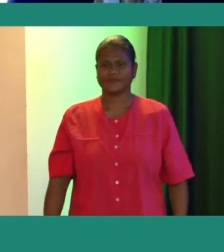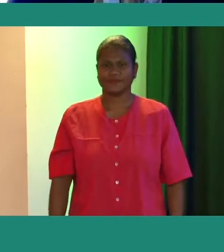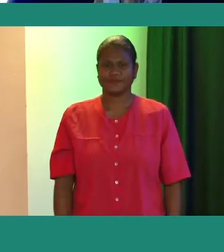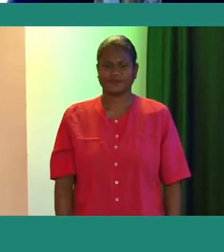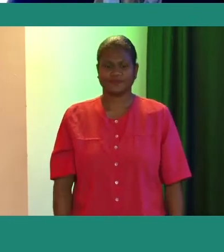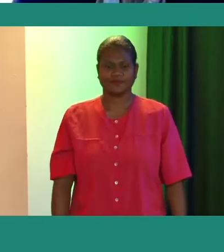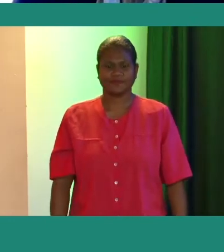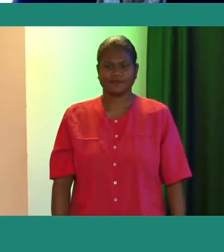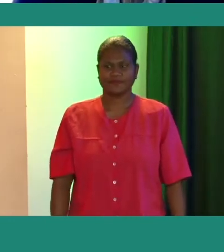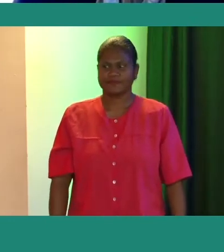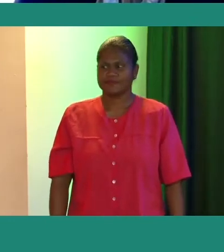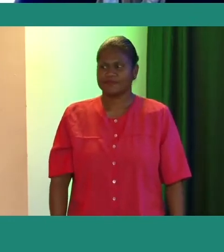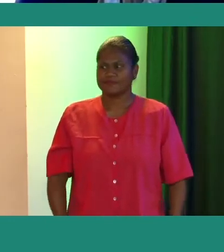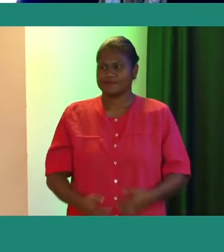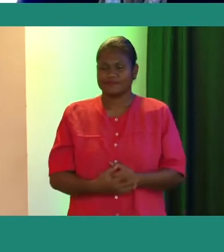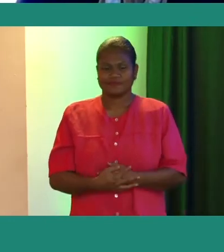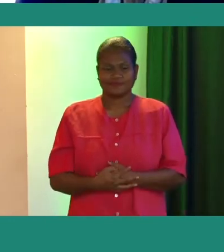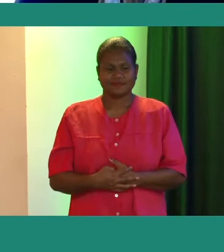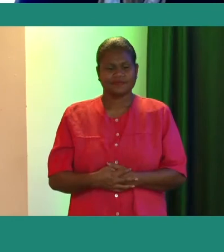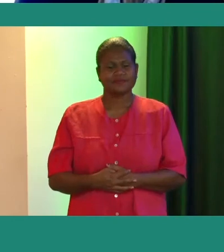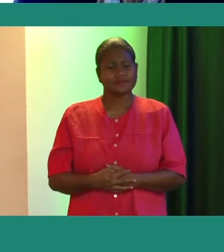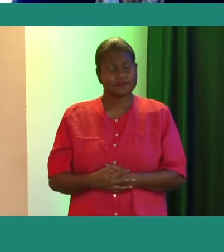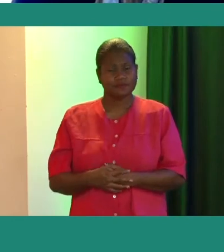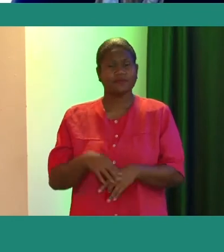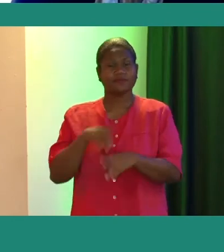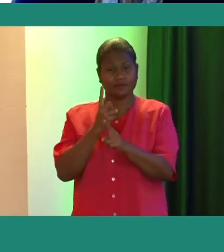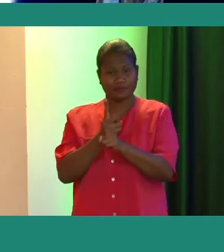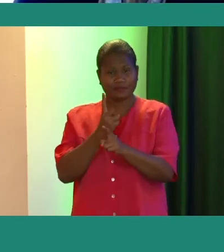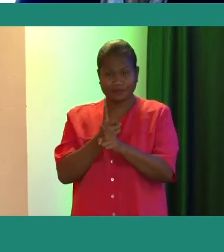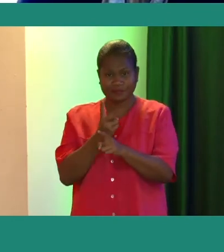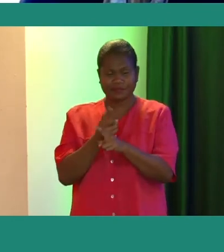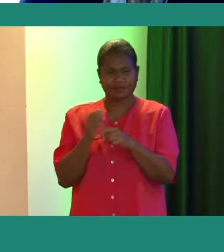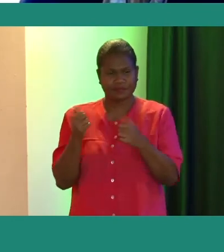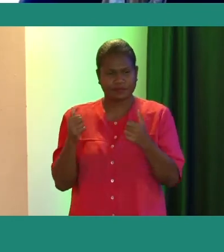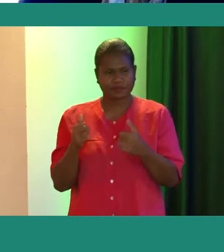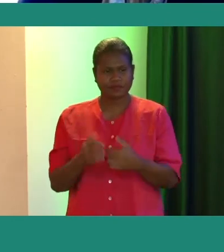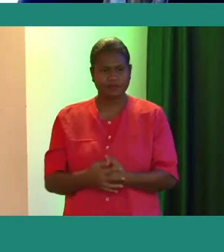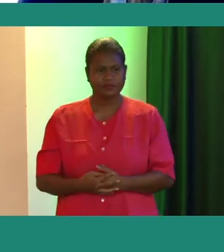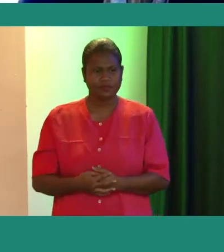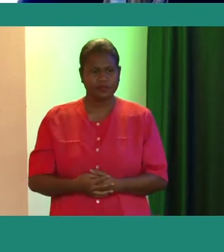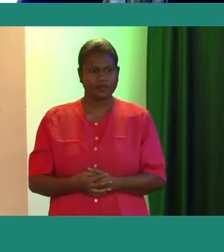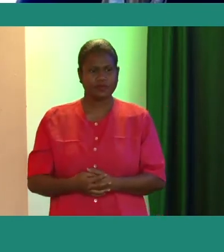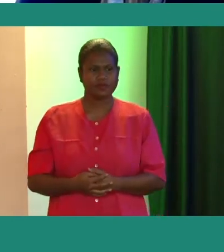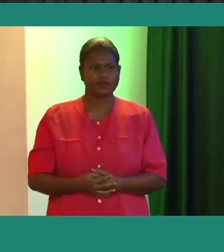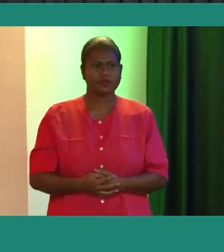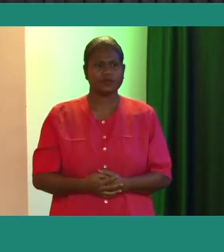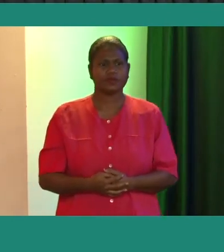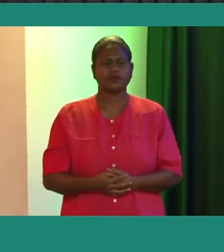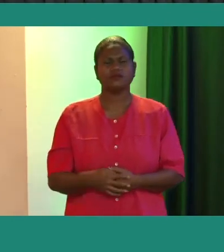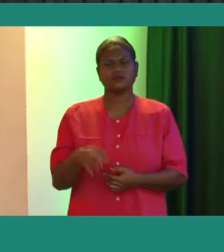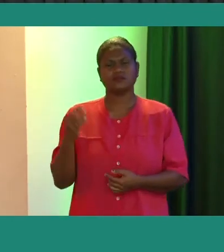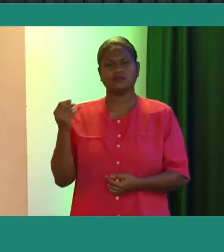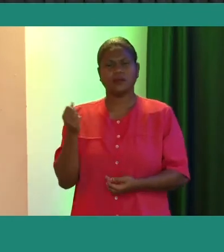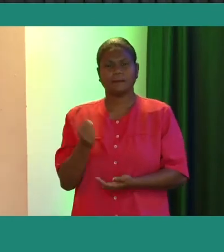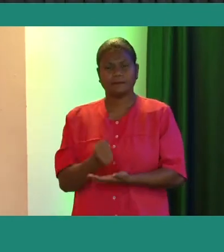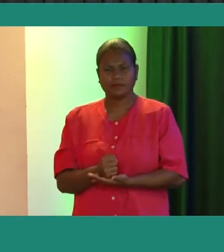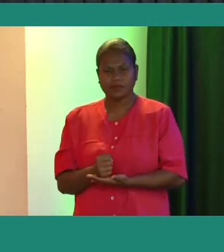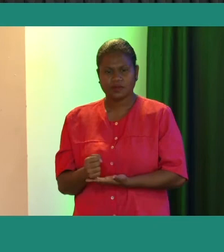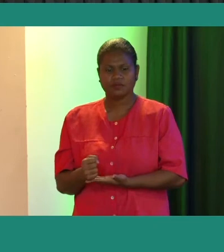All right. Like I've mentioned also, there's a number of factors that